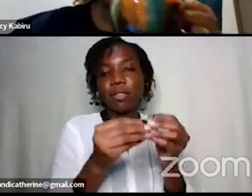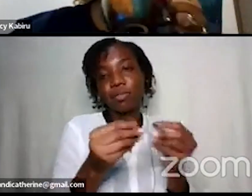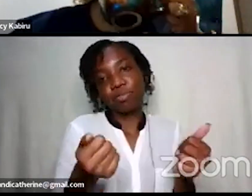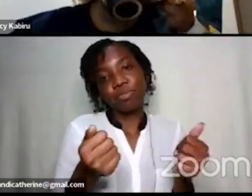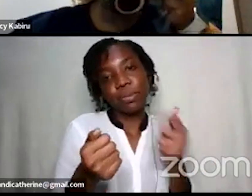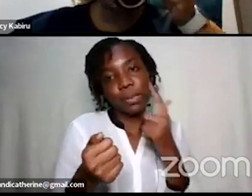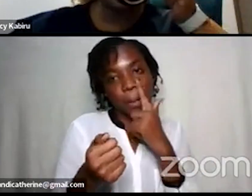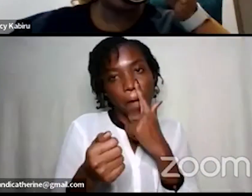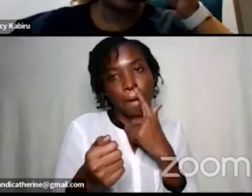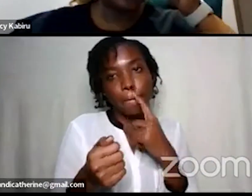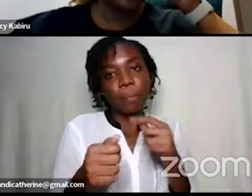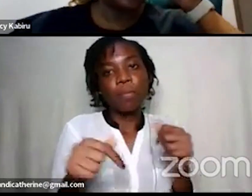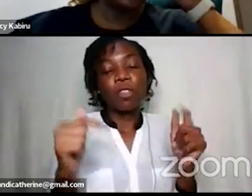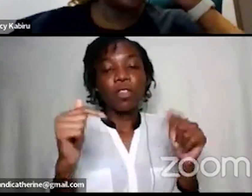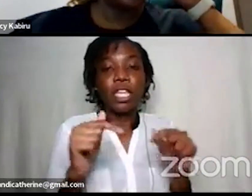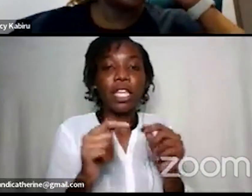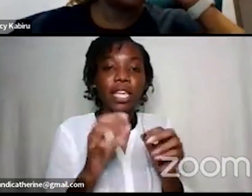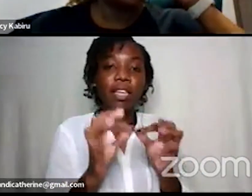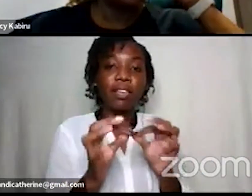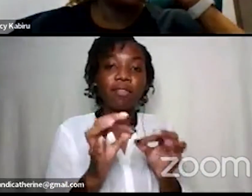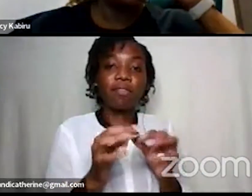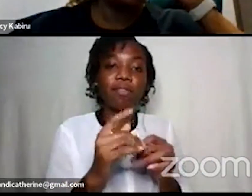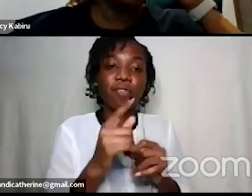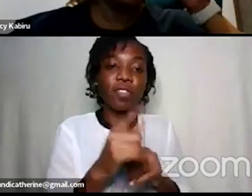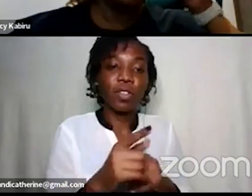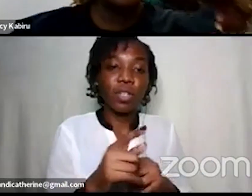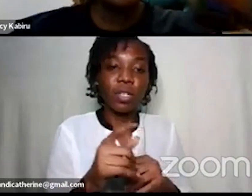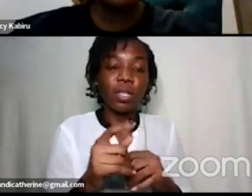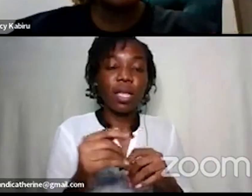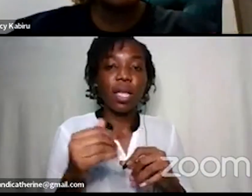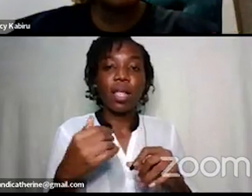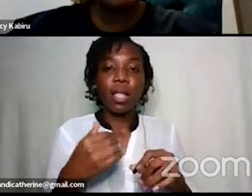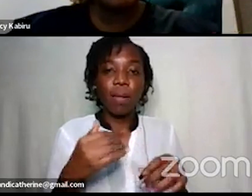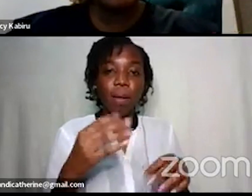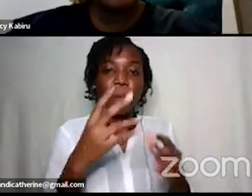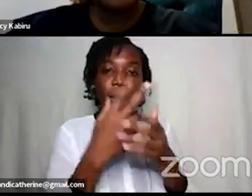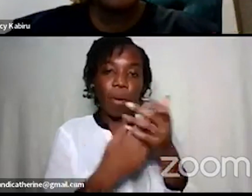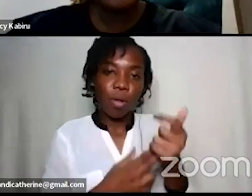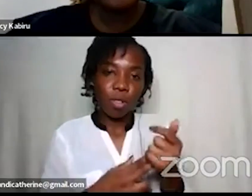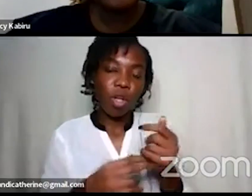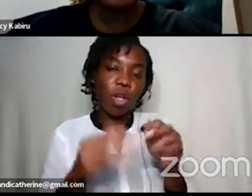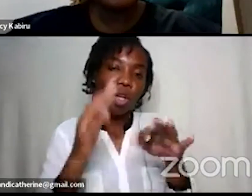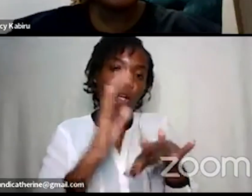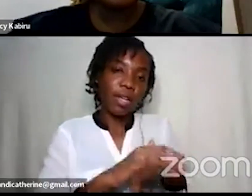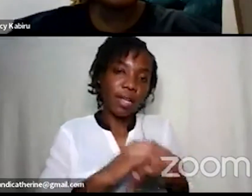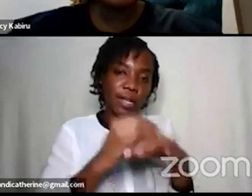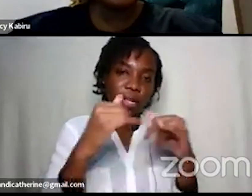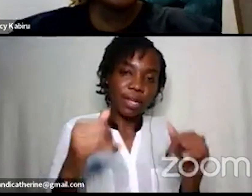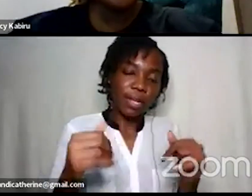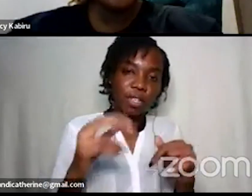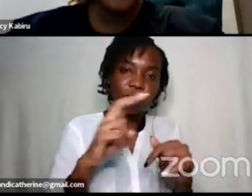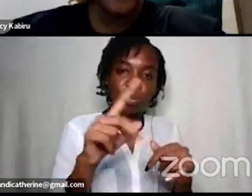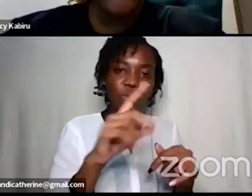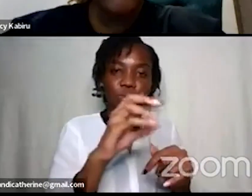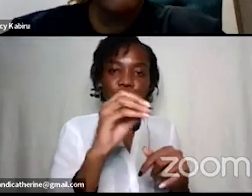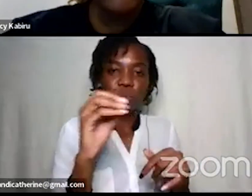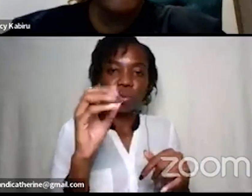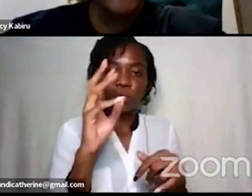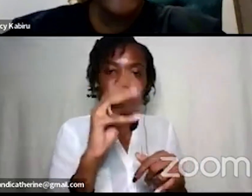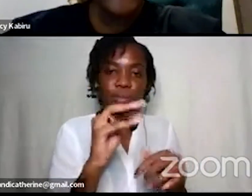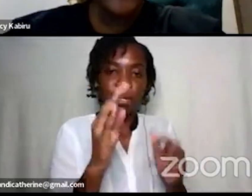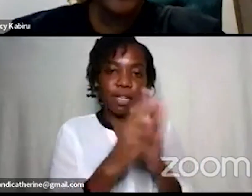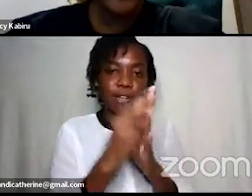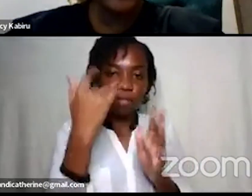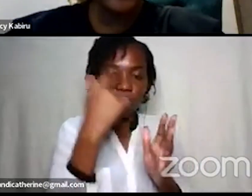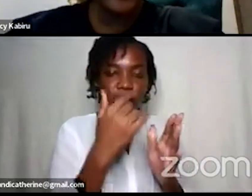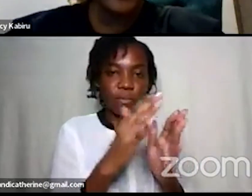to our today viewers, both online, that is on Zoom and on Facebook, we have 4 people